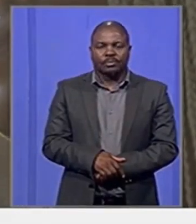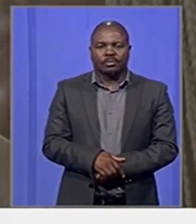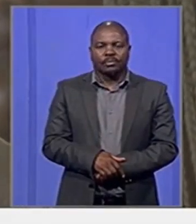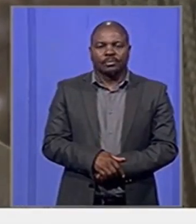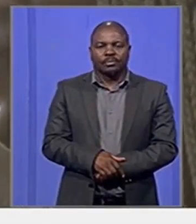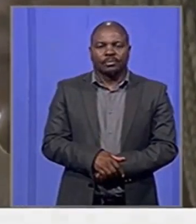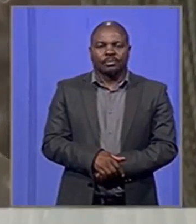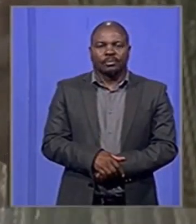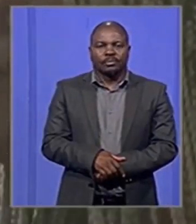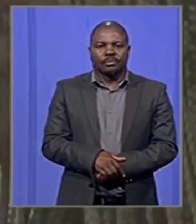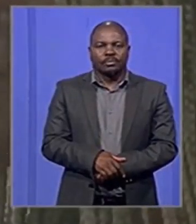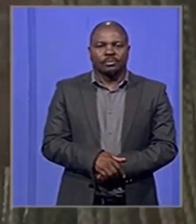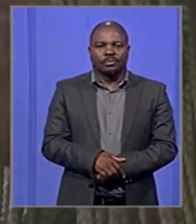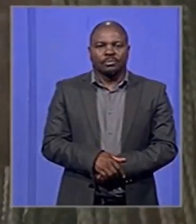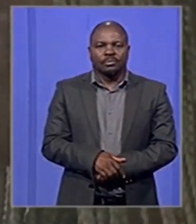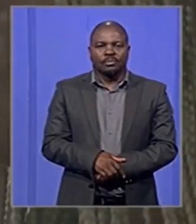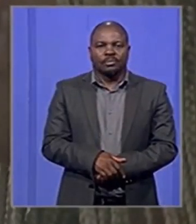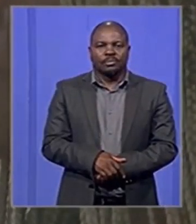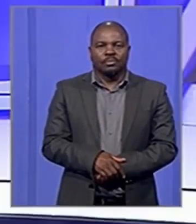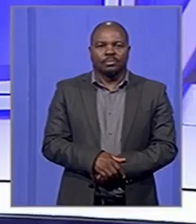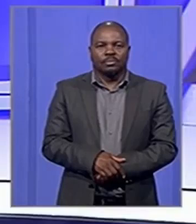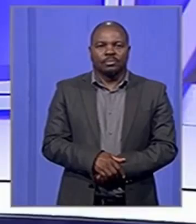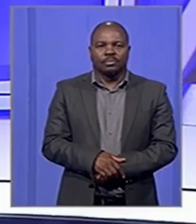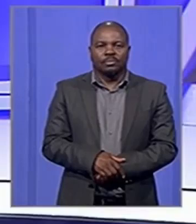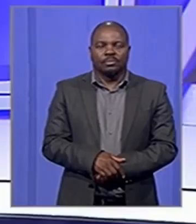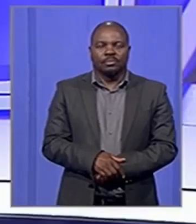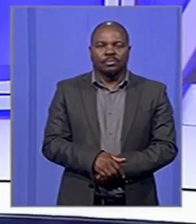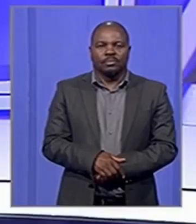News, Mahikeng.